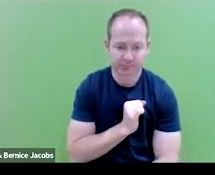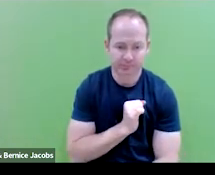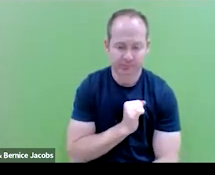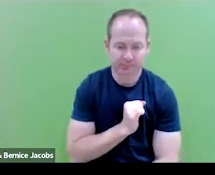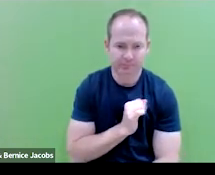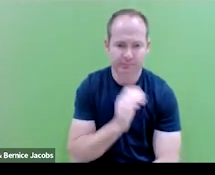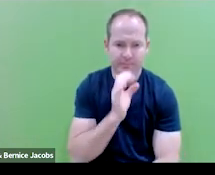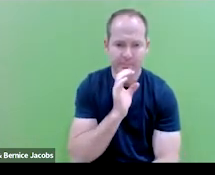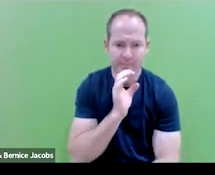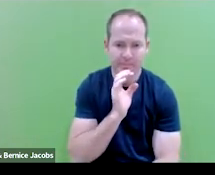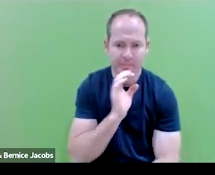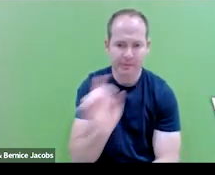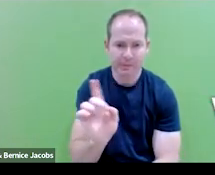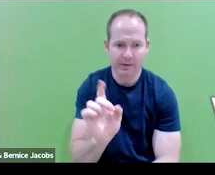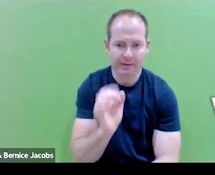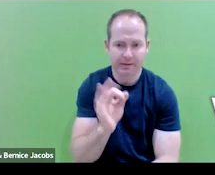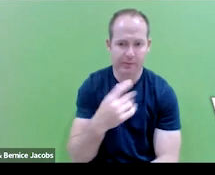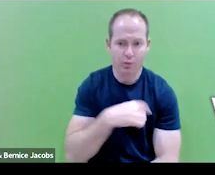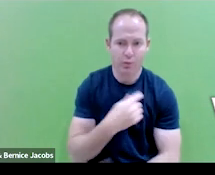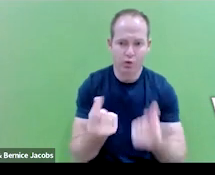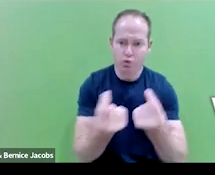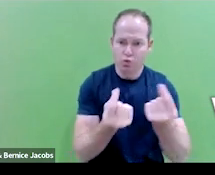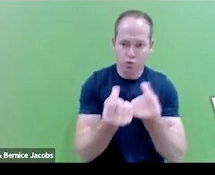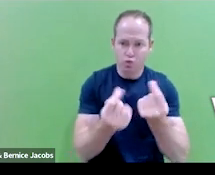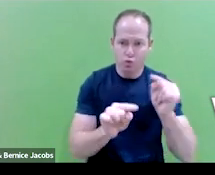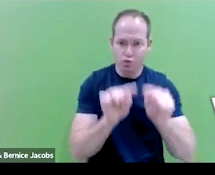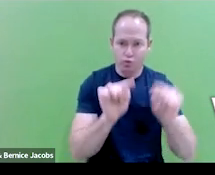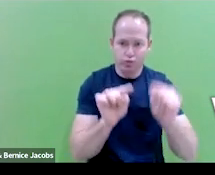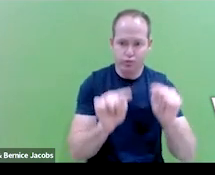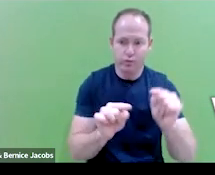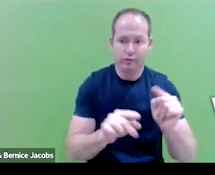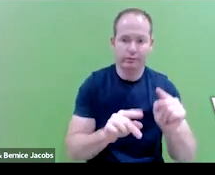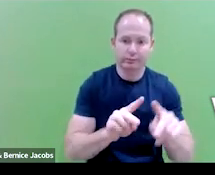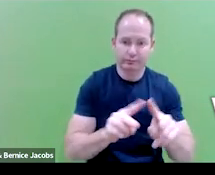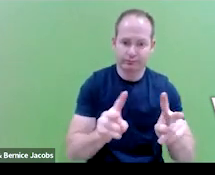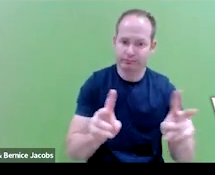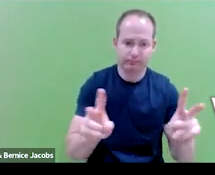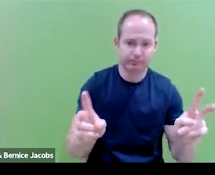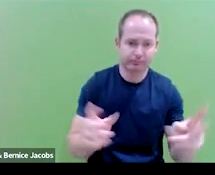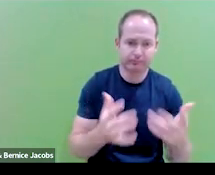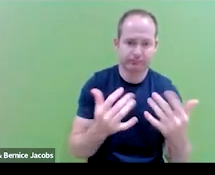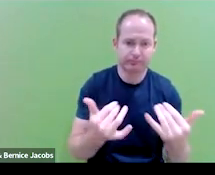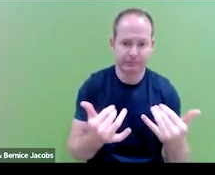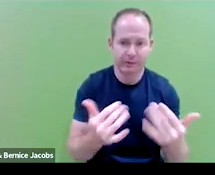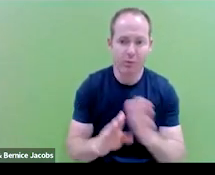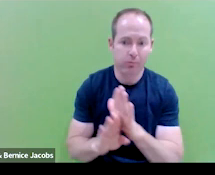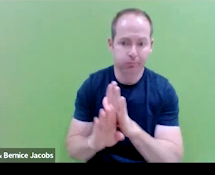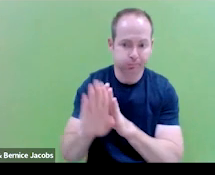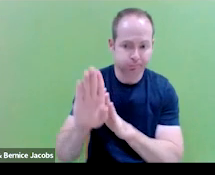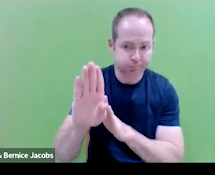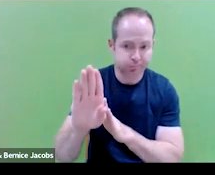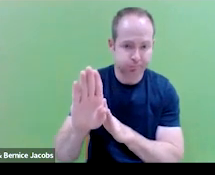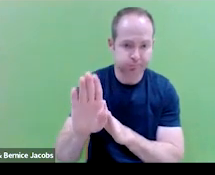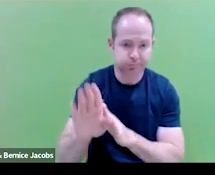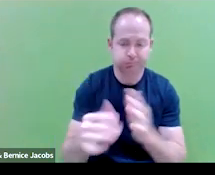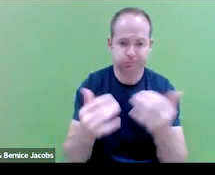actually, if we design inclusively, we are advancing innovation tremendously. Boston